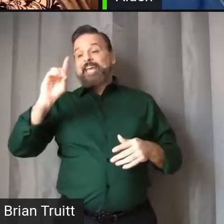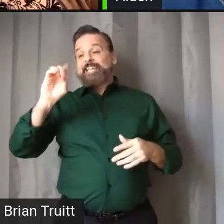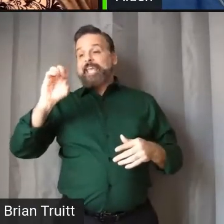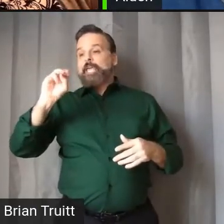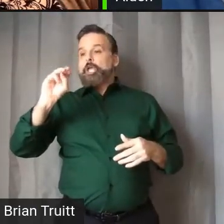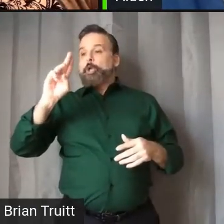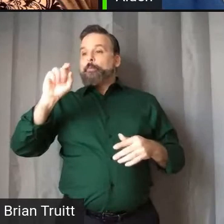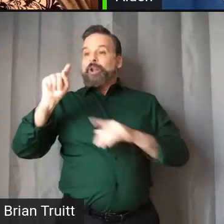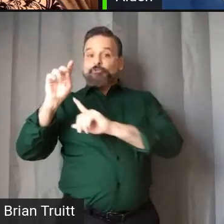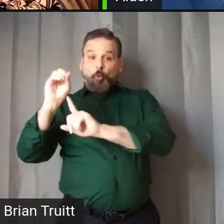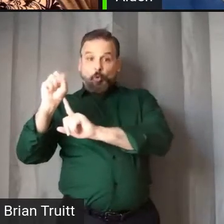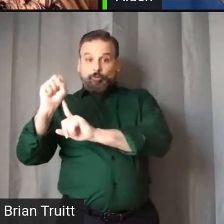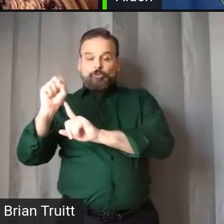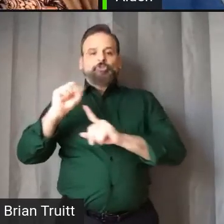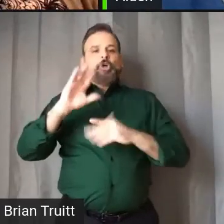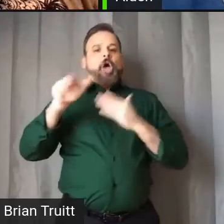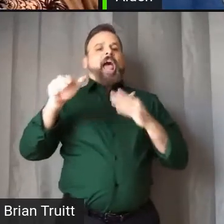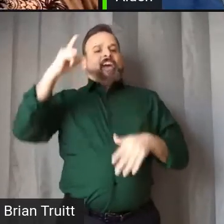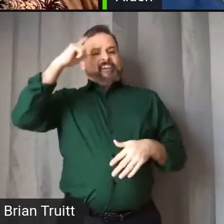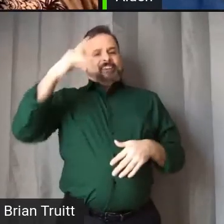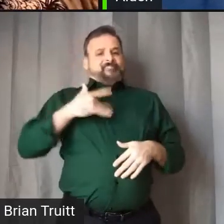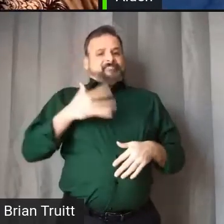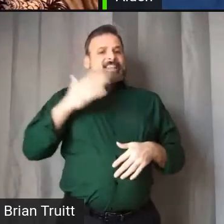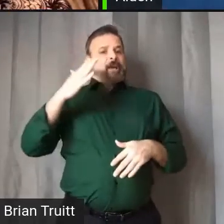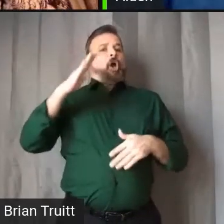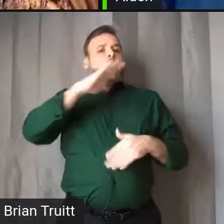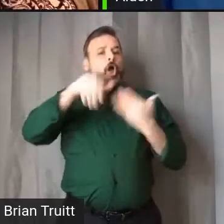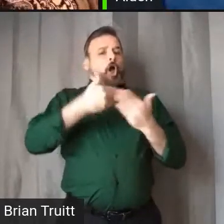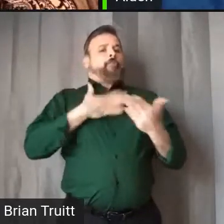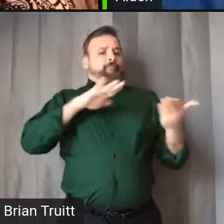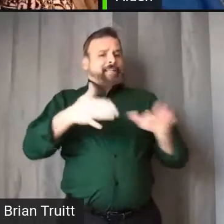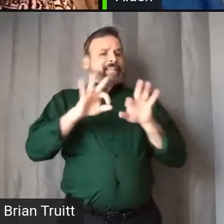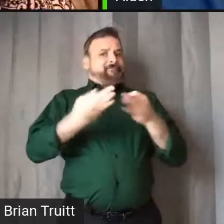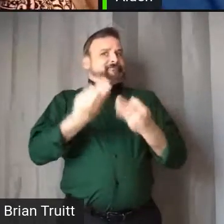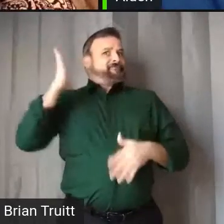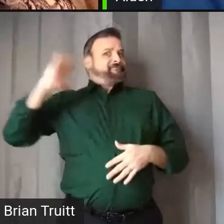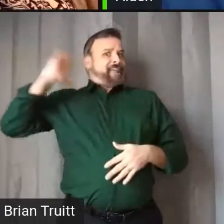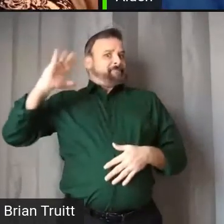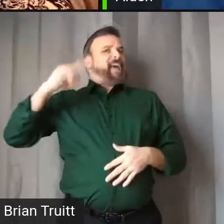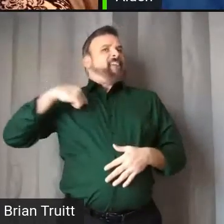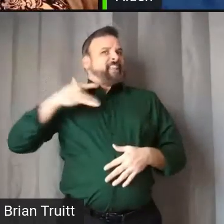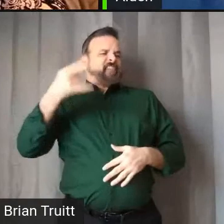all of my ancestors are just like, how's it going there? Just like, I can feel it.